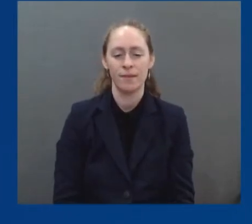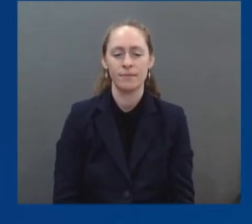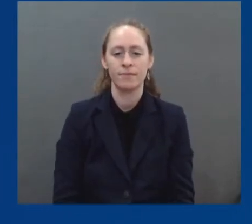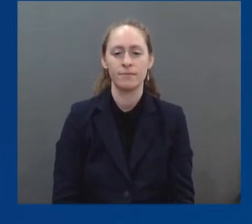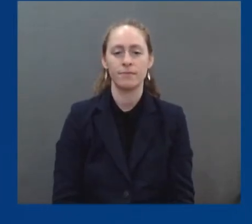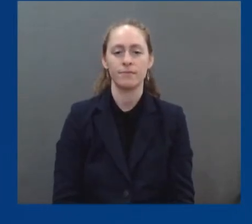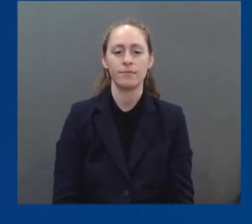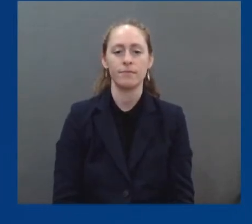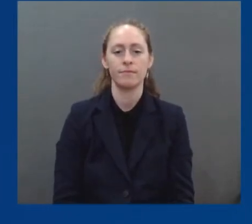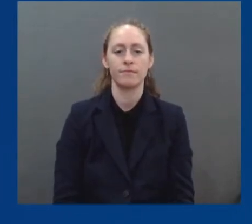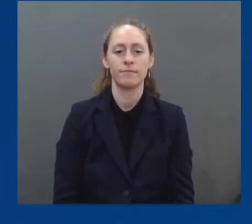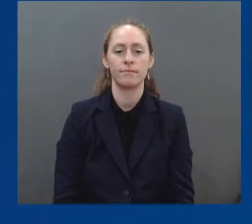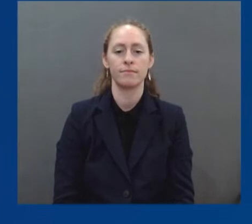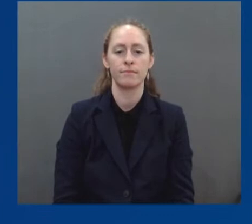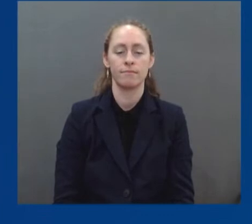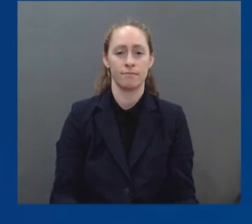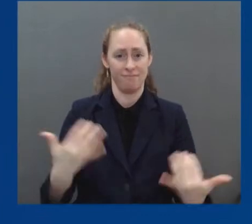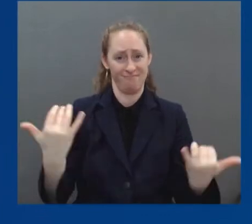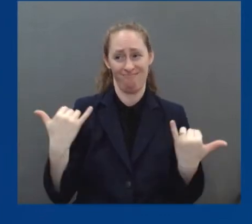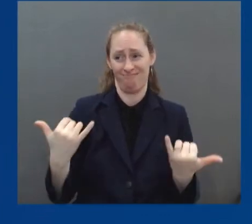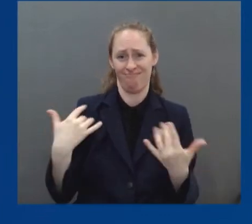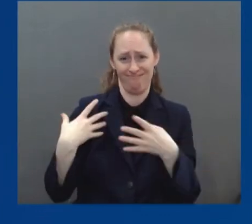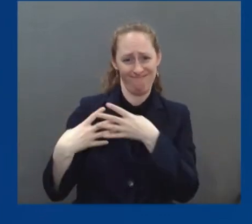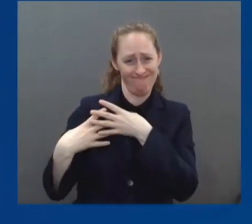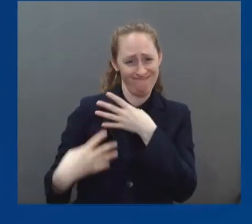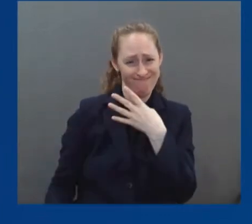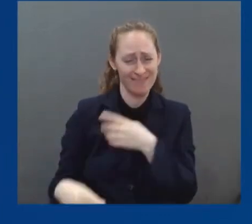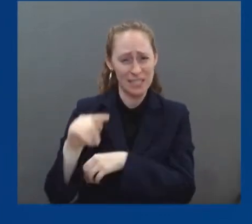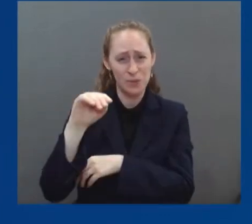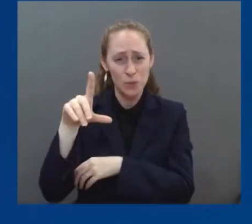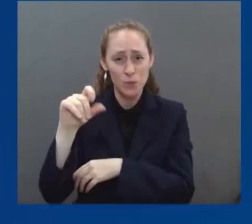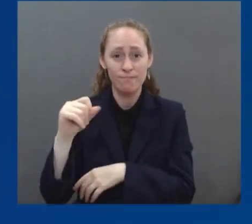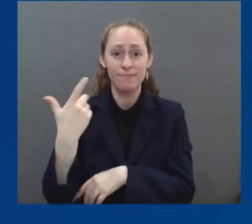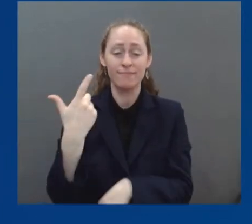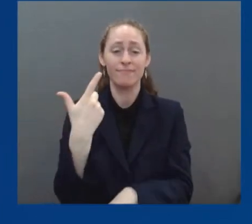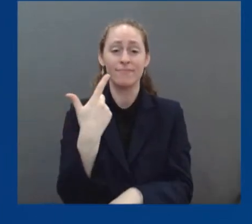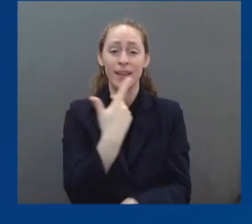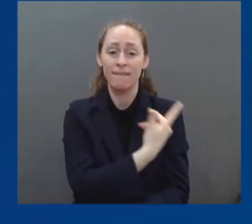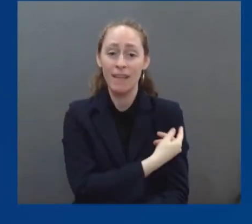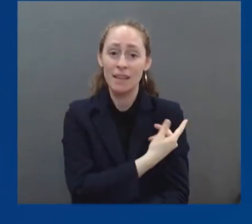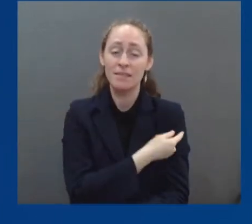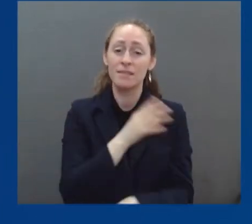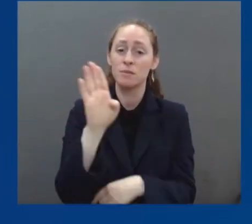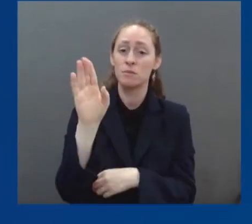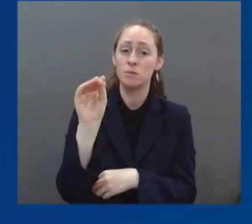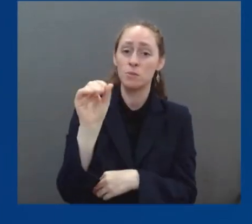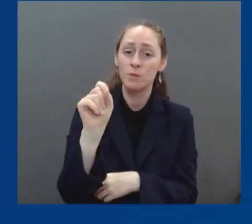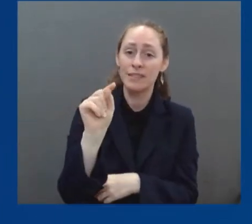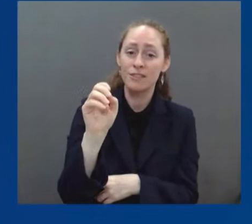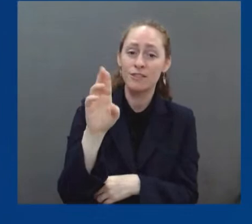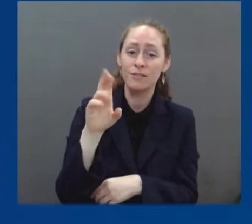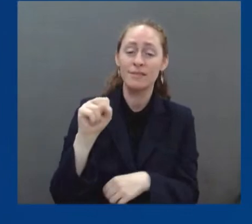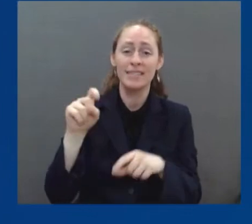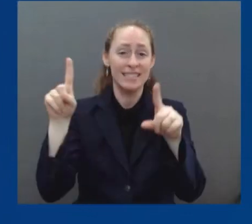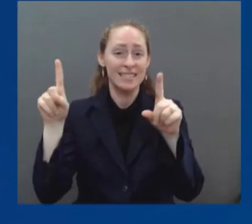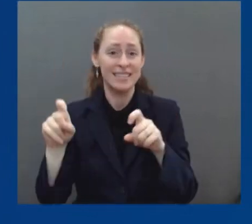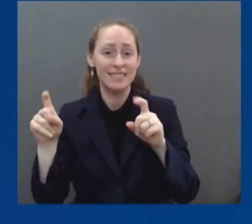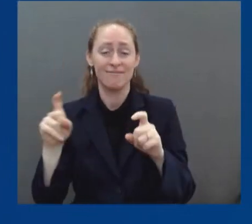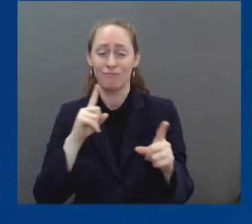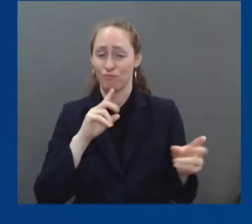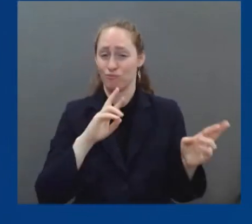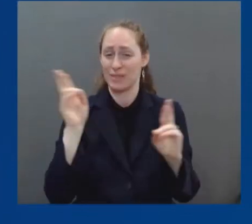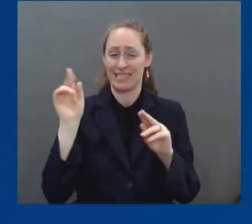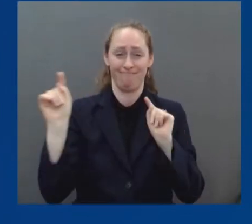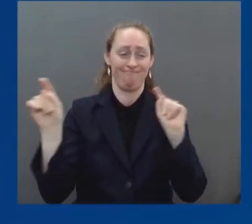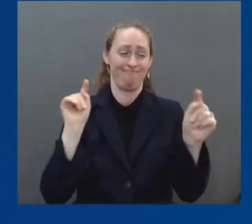tests, all widely available at no cost to the American people, thanks to our national COVID response over the past year. But we also know that